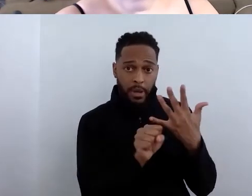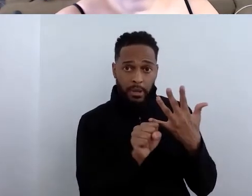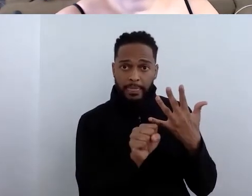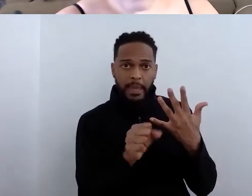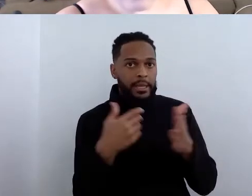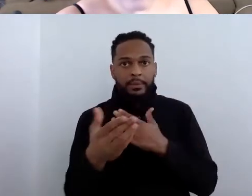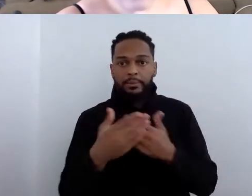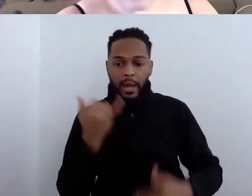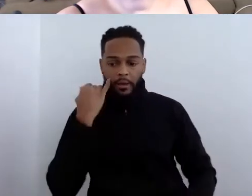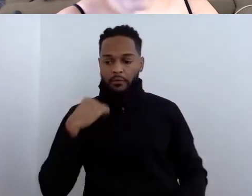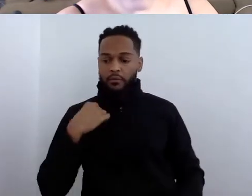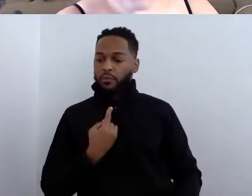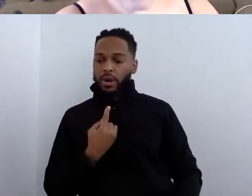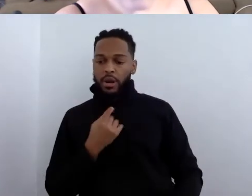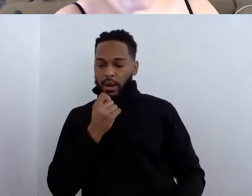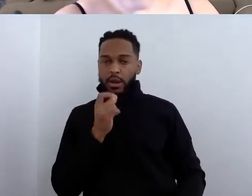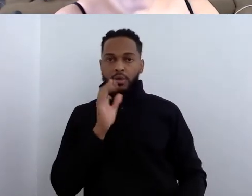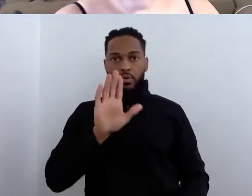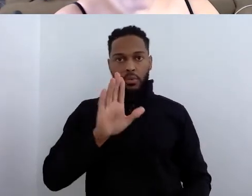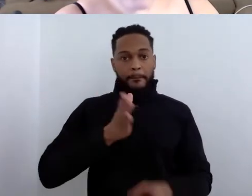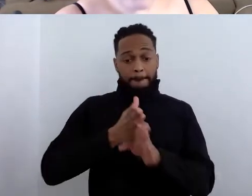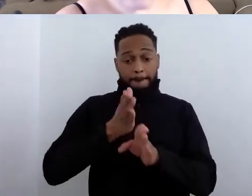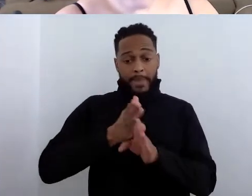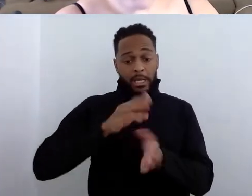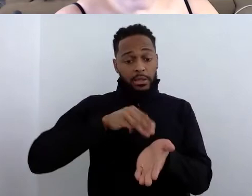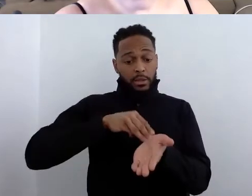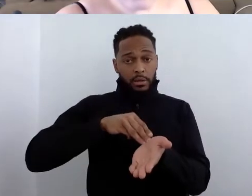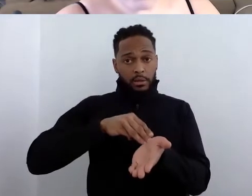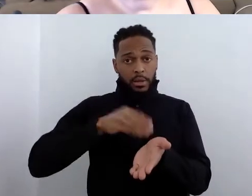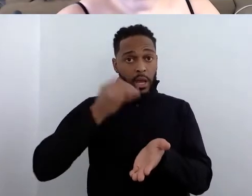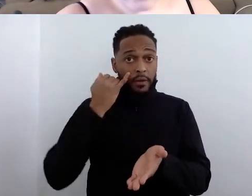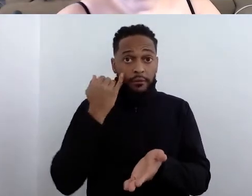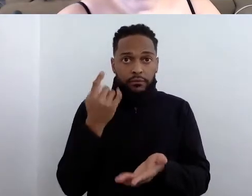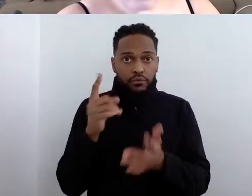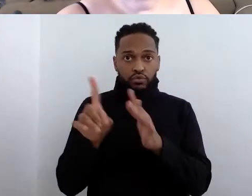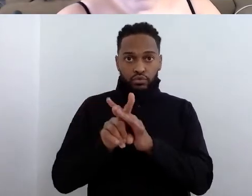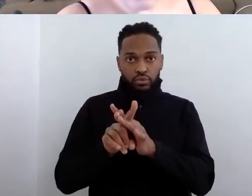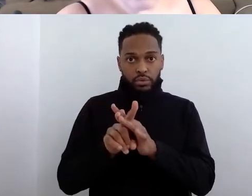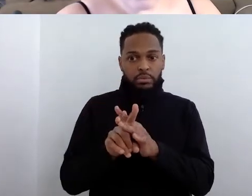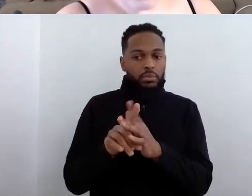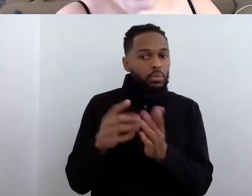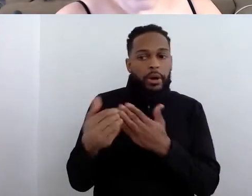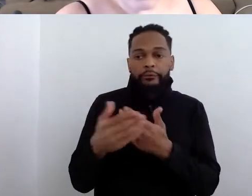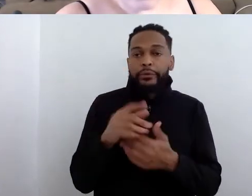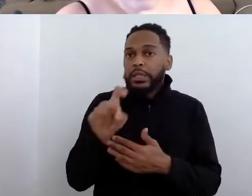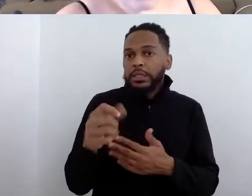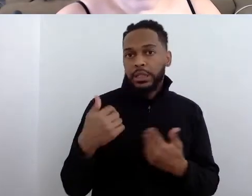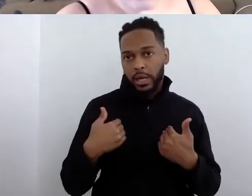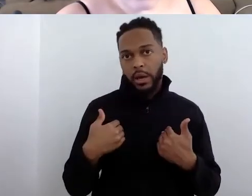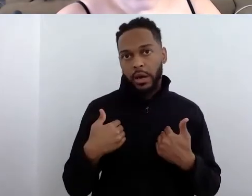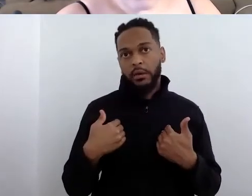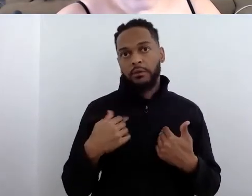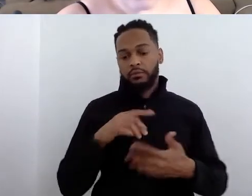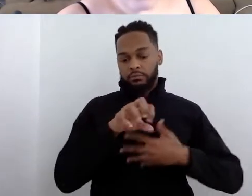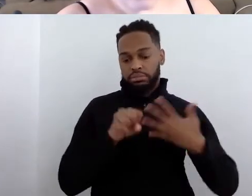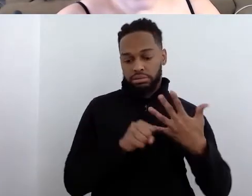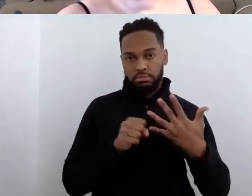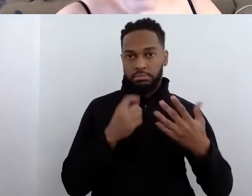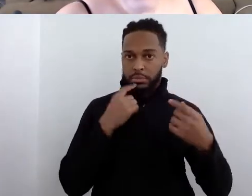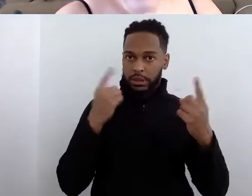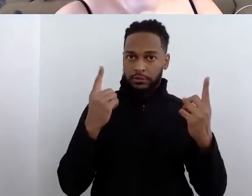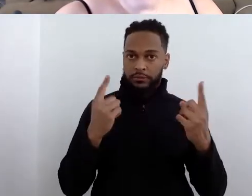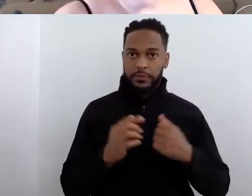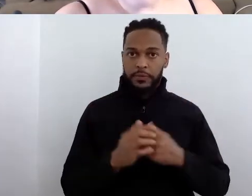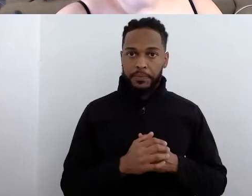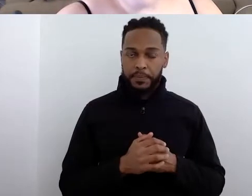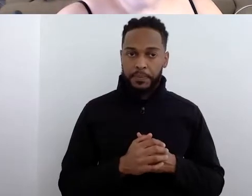else, kind of be behind the scenes, making sure those things happen. I know you were saying that, I know that